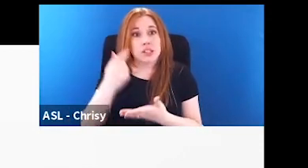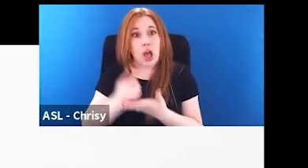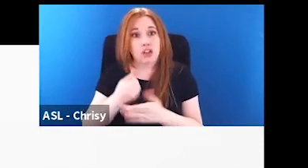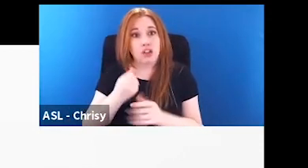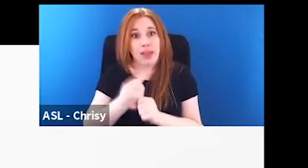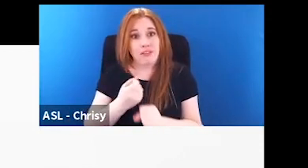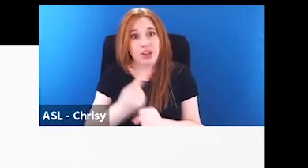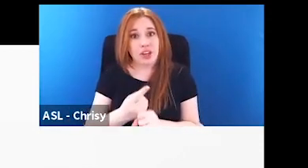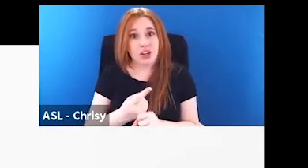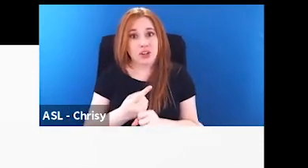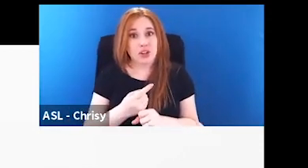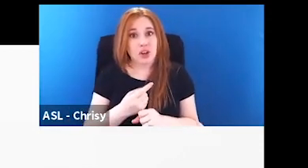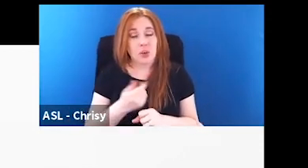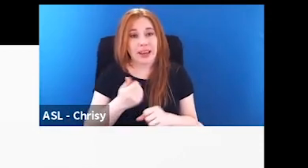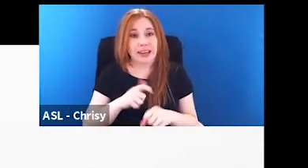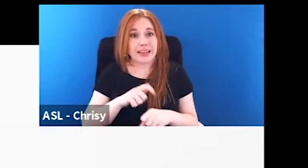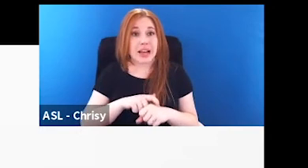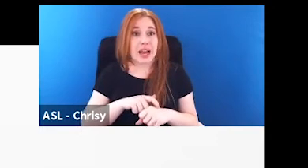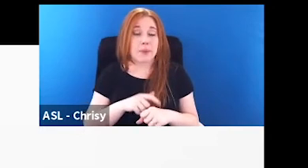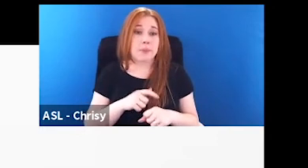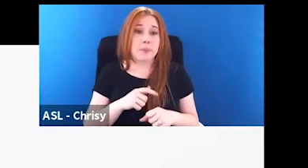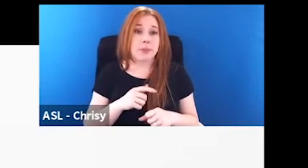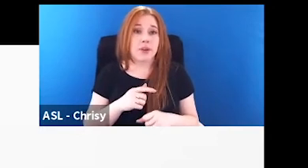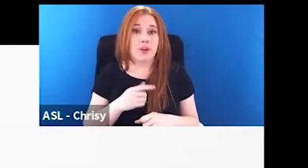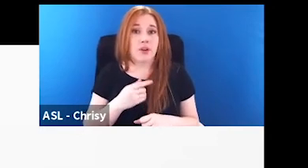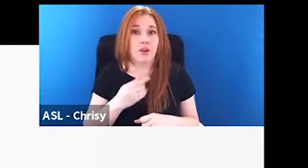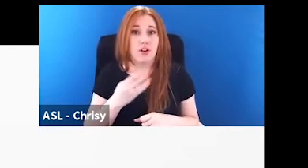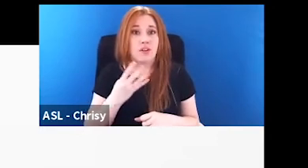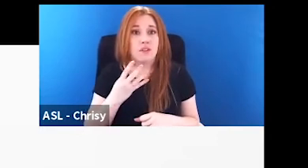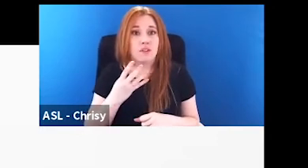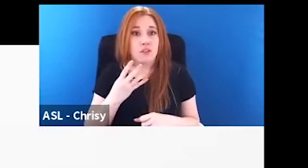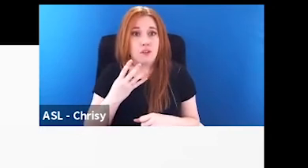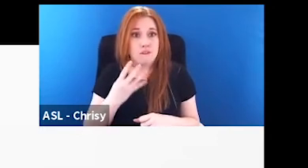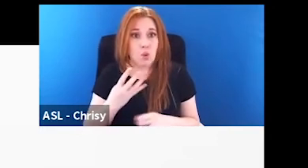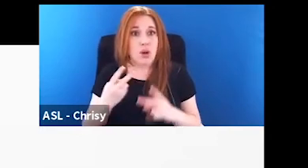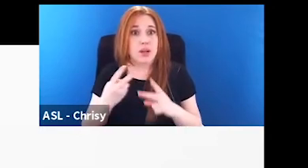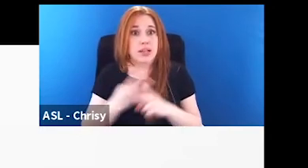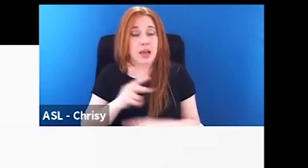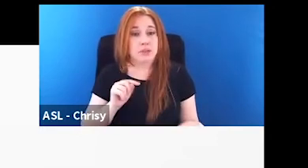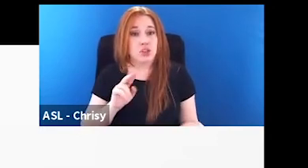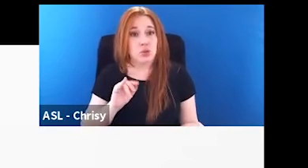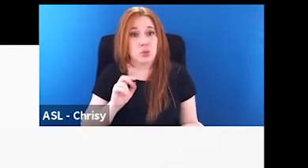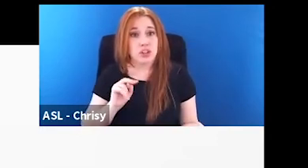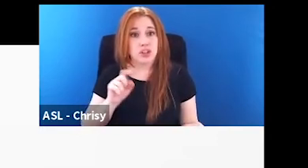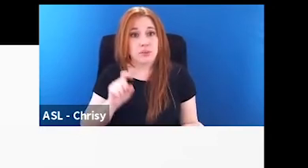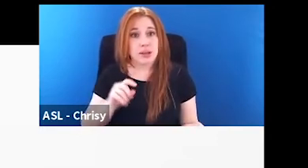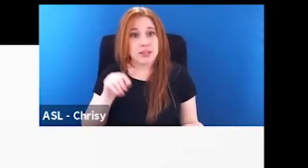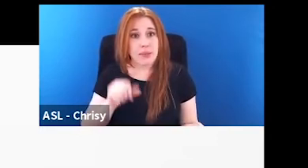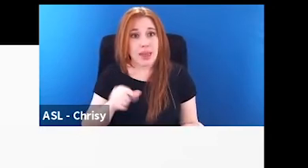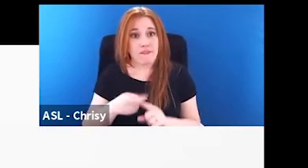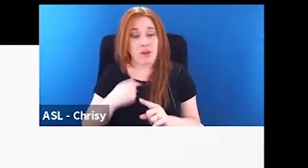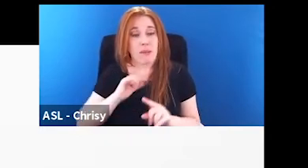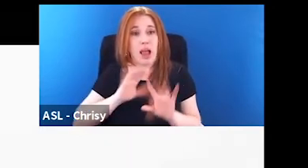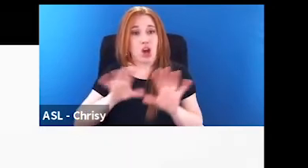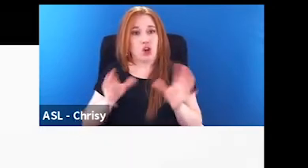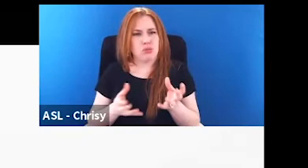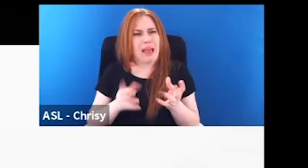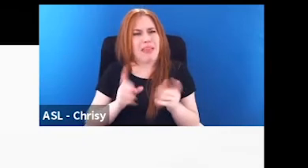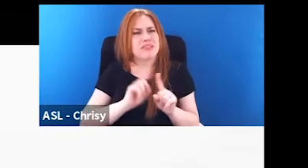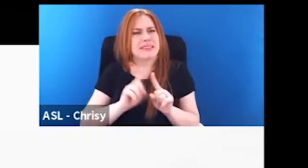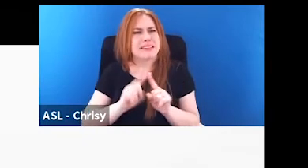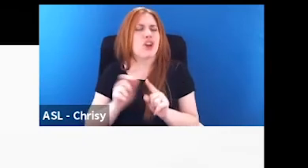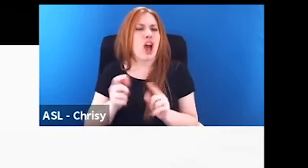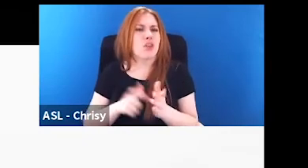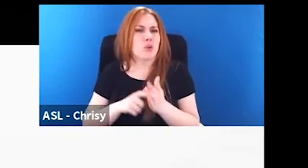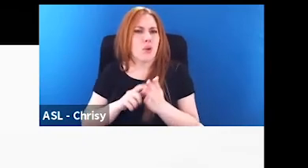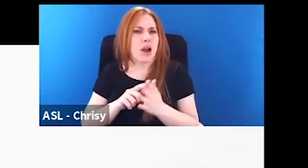time, we'll basically have 4 times tuition that we have to pay for out of the collective. And there's a whole lot of other things that we're going to